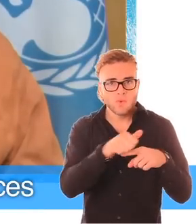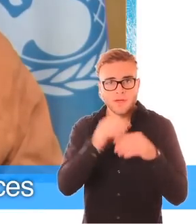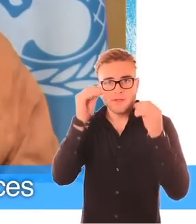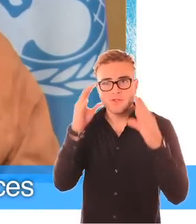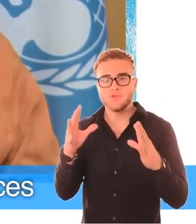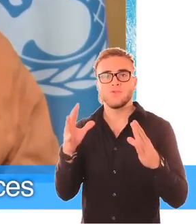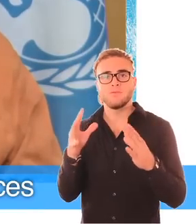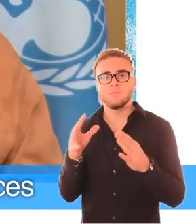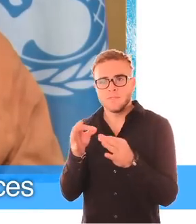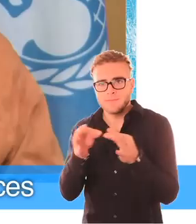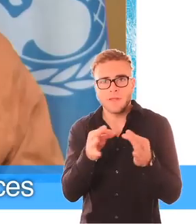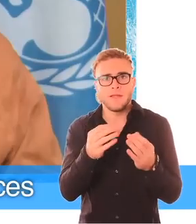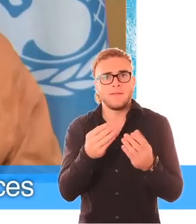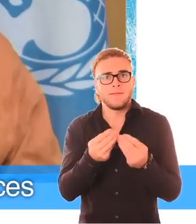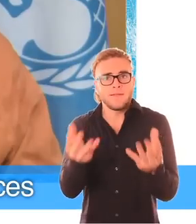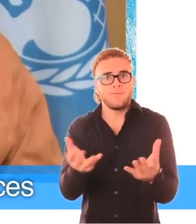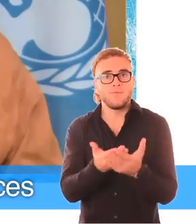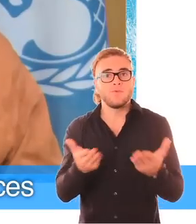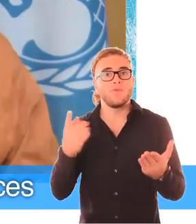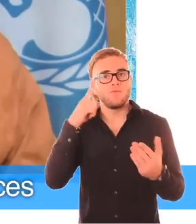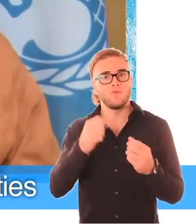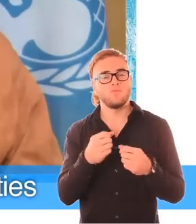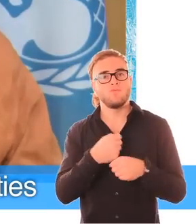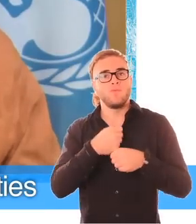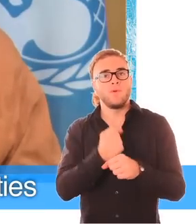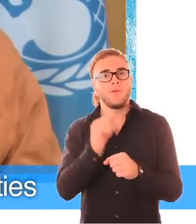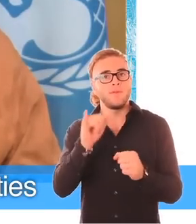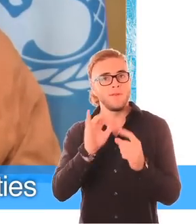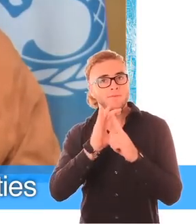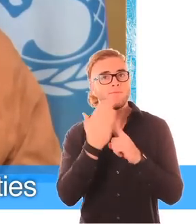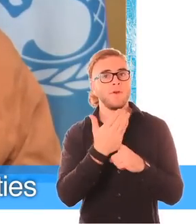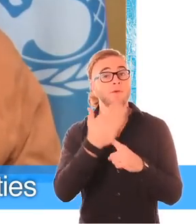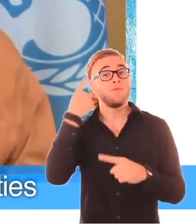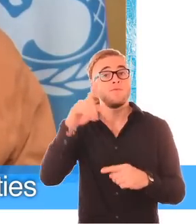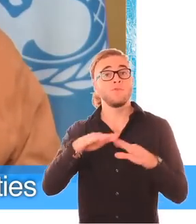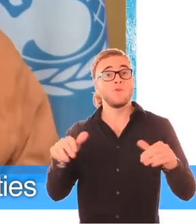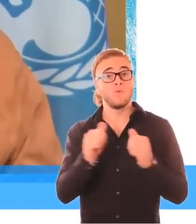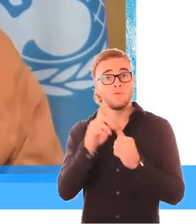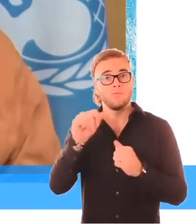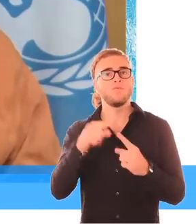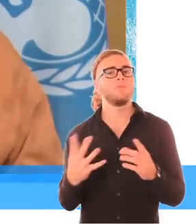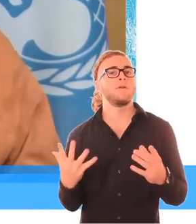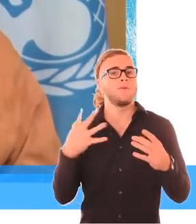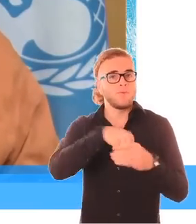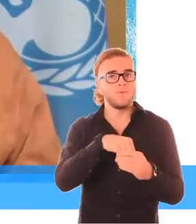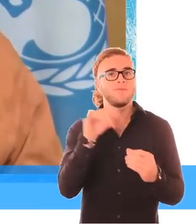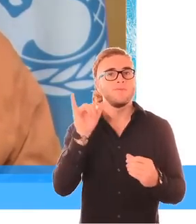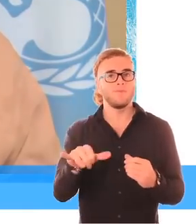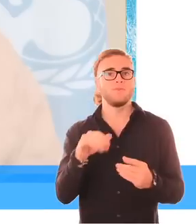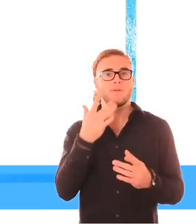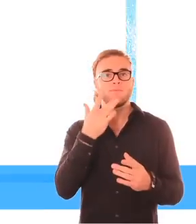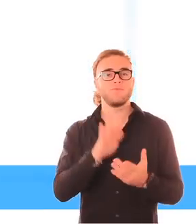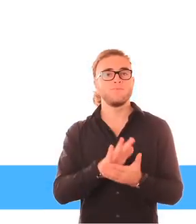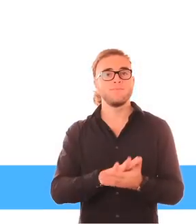training of teachers and provision of resources to create the conditions for children with disabilities to be included in these